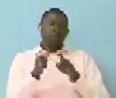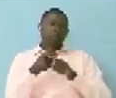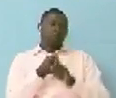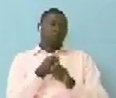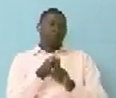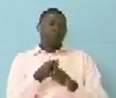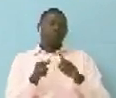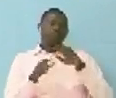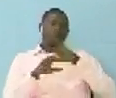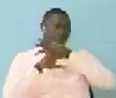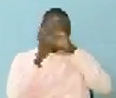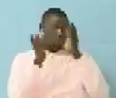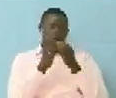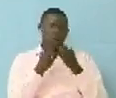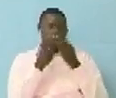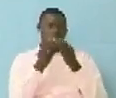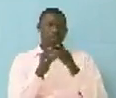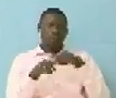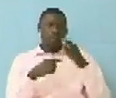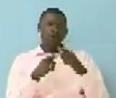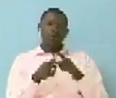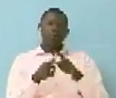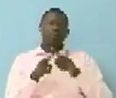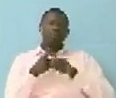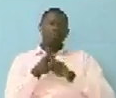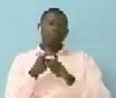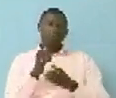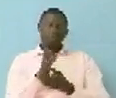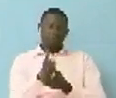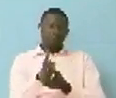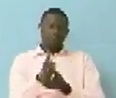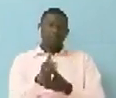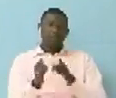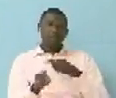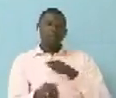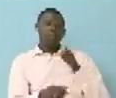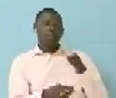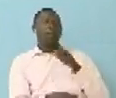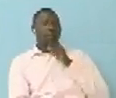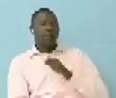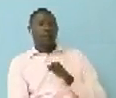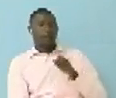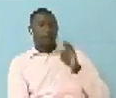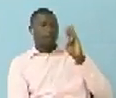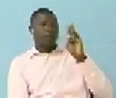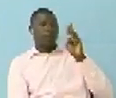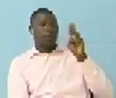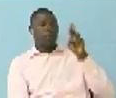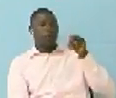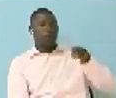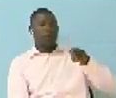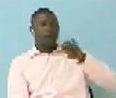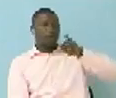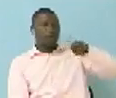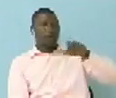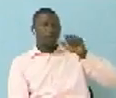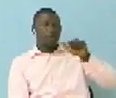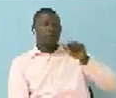All I have said about command is that Bunja was under